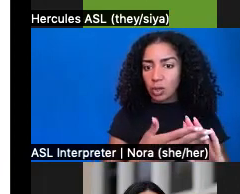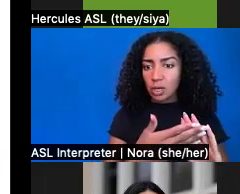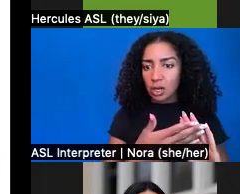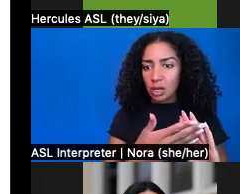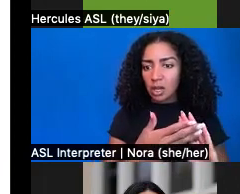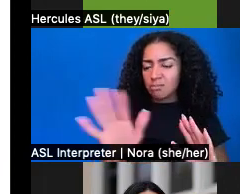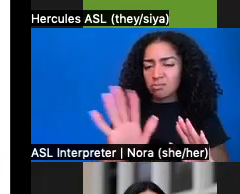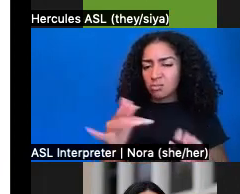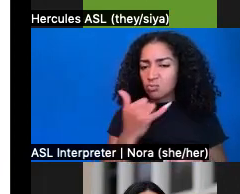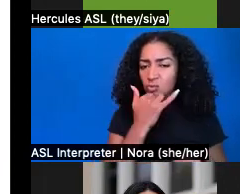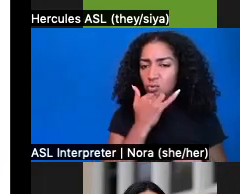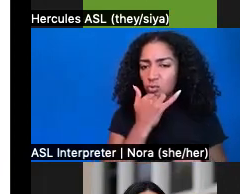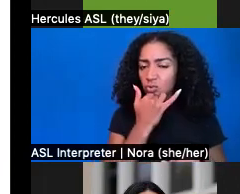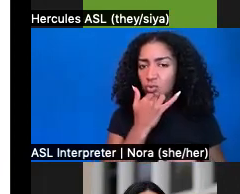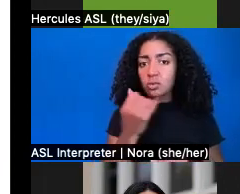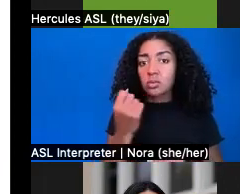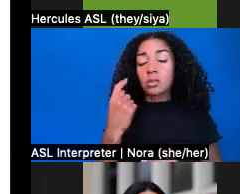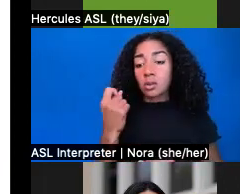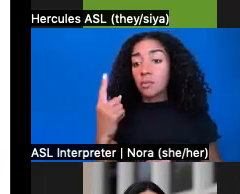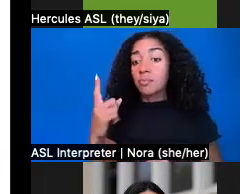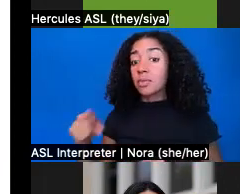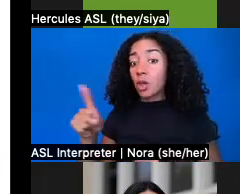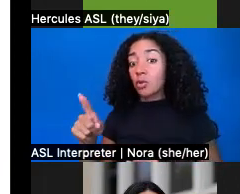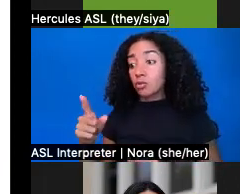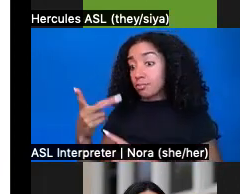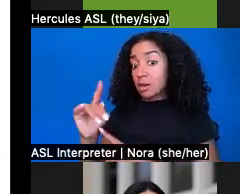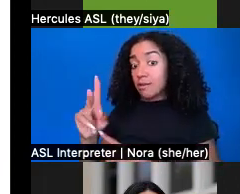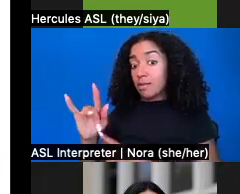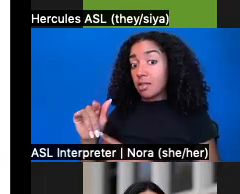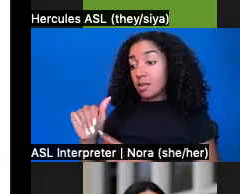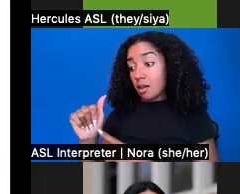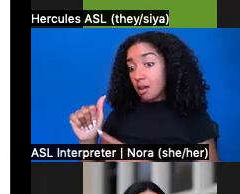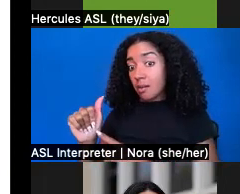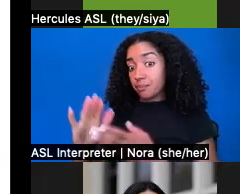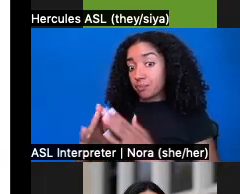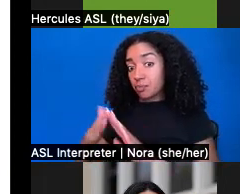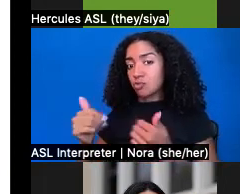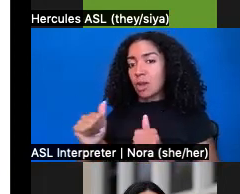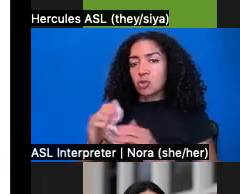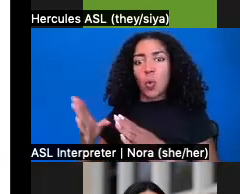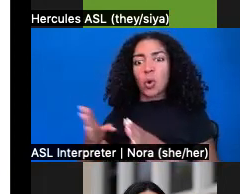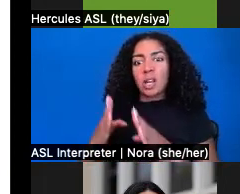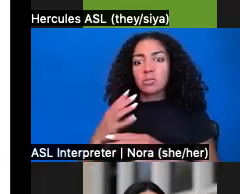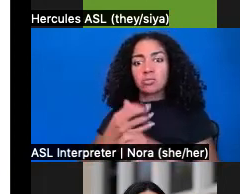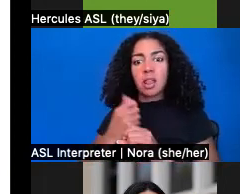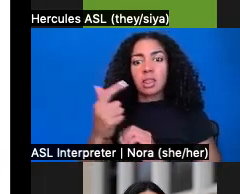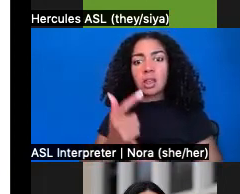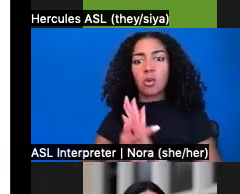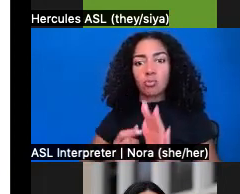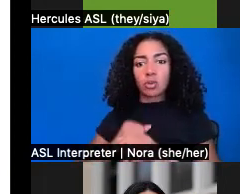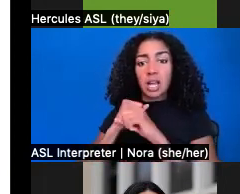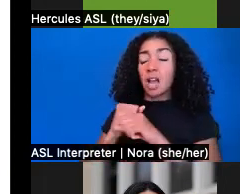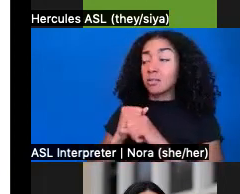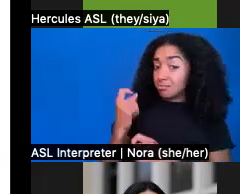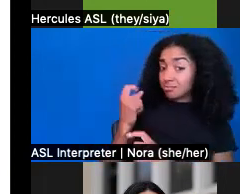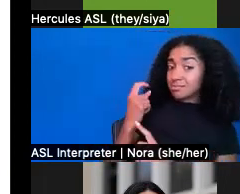They're organizing, and it's pretty smart for them to be organizing in that way and trying to get legal protections, but that's